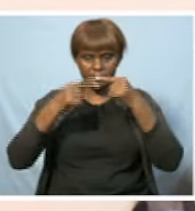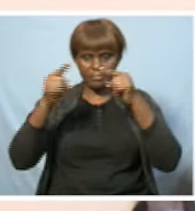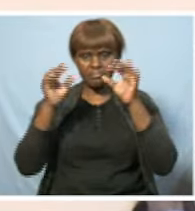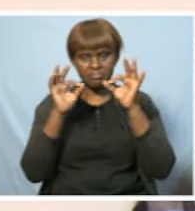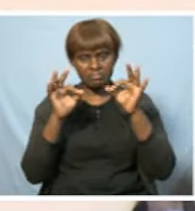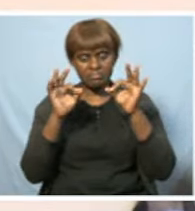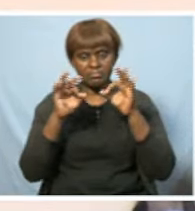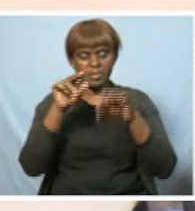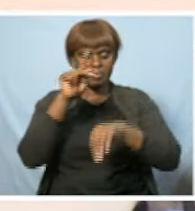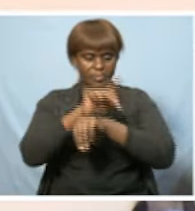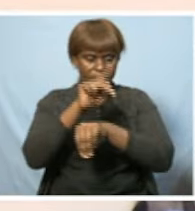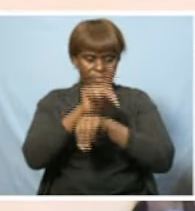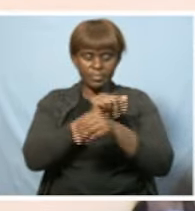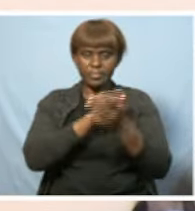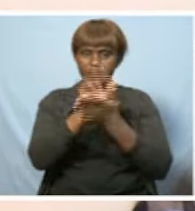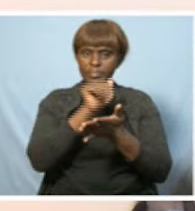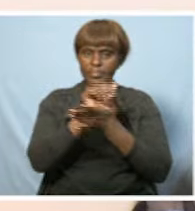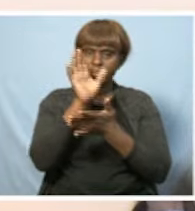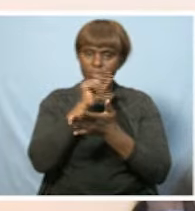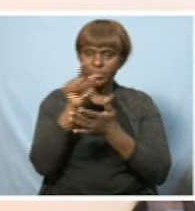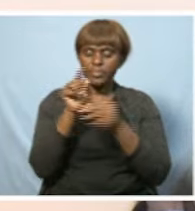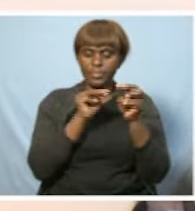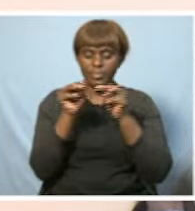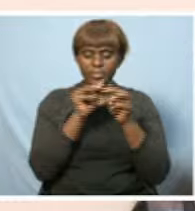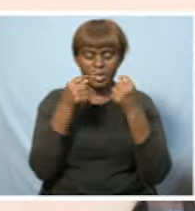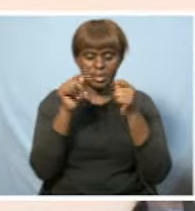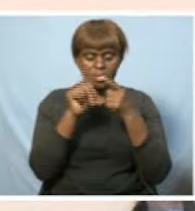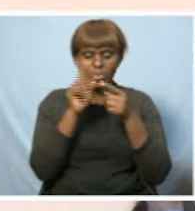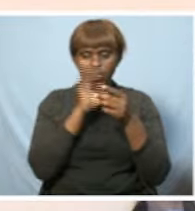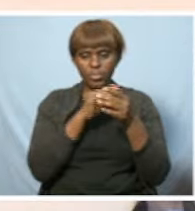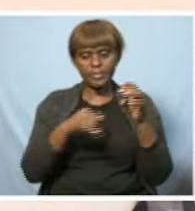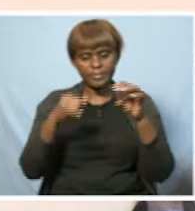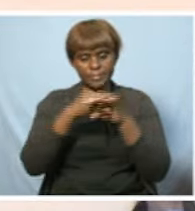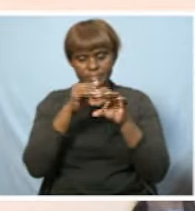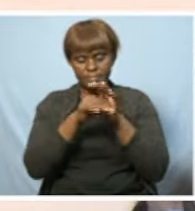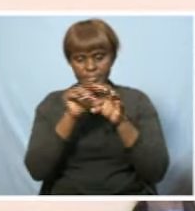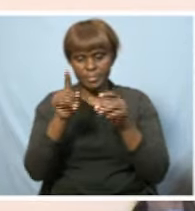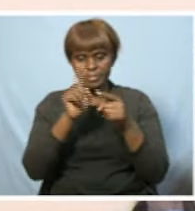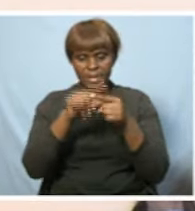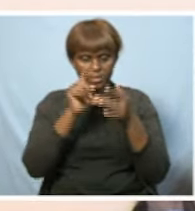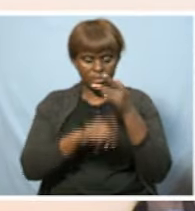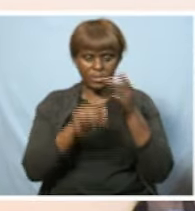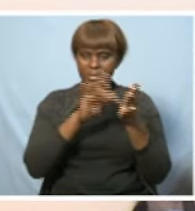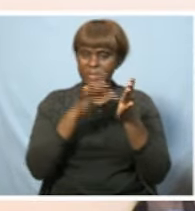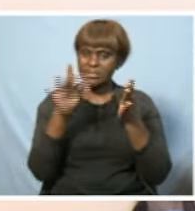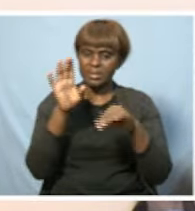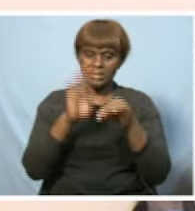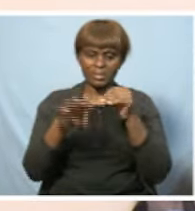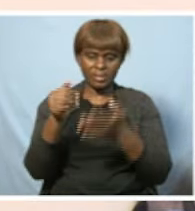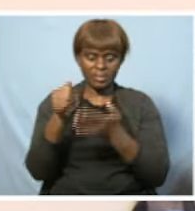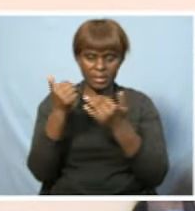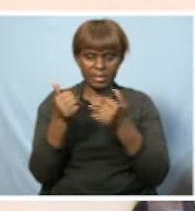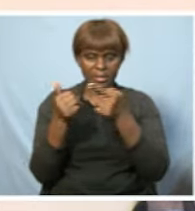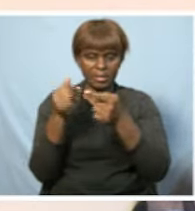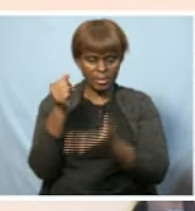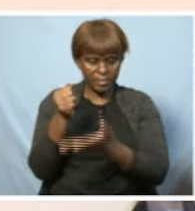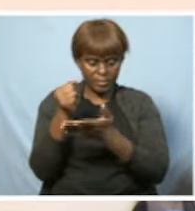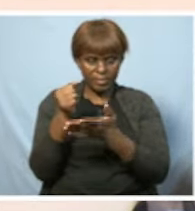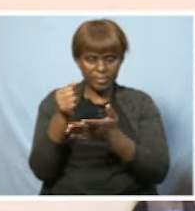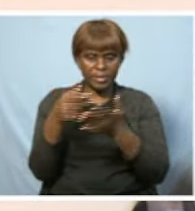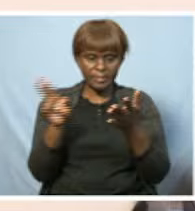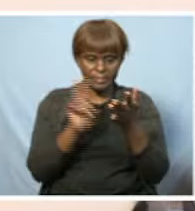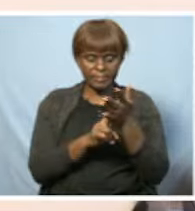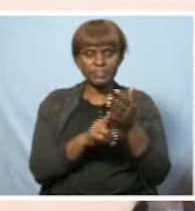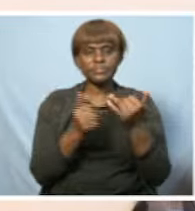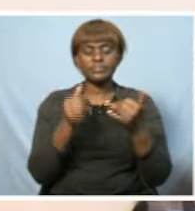was advertised. Management attempted to engage ZNS, but the cost was higher than the budget, hence the project was retendered.